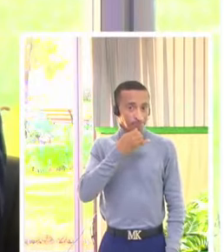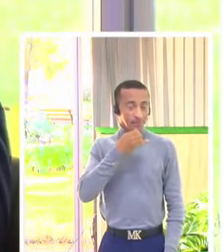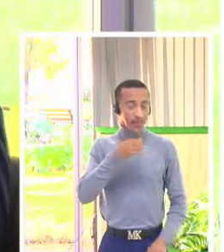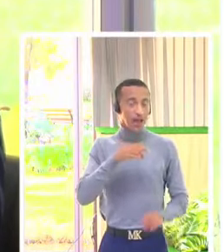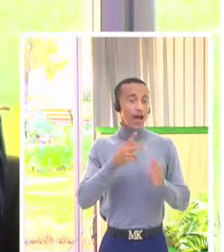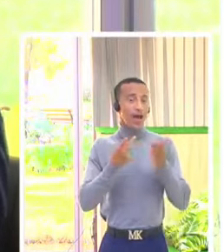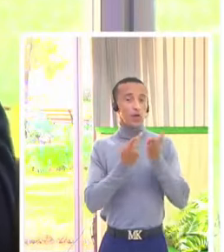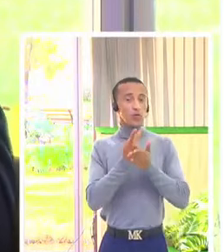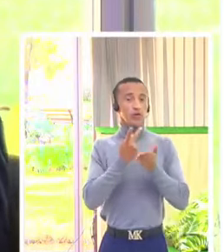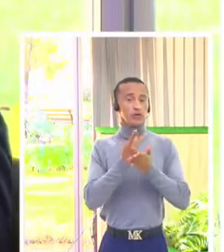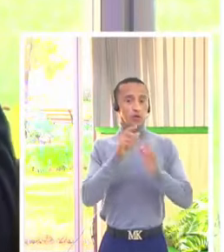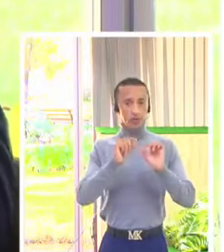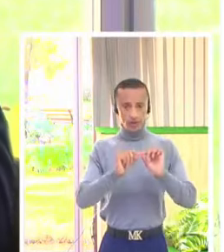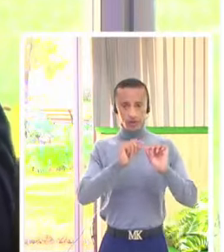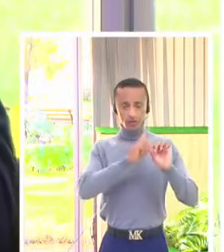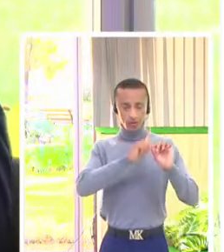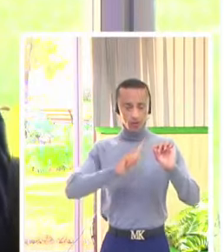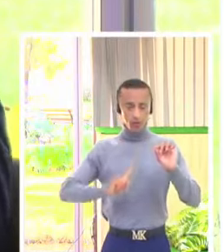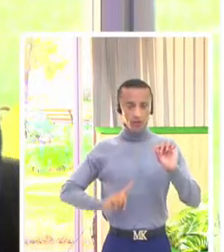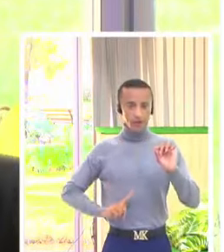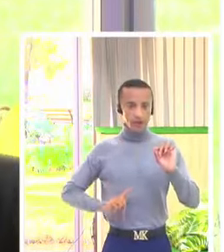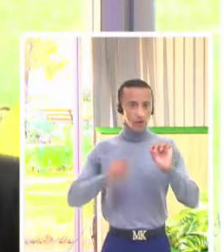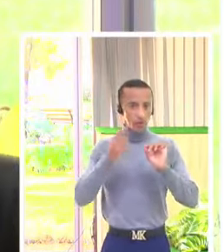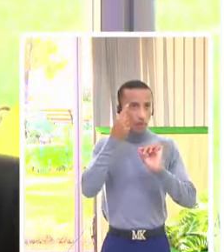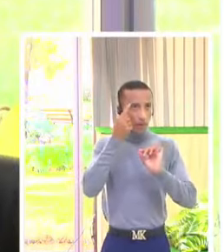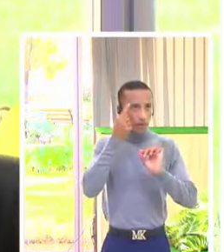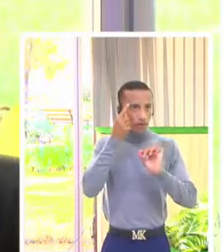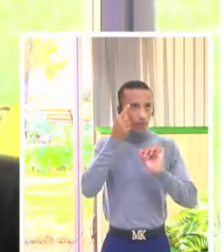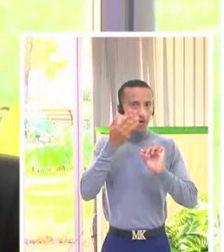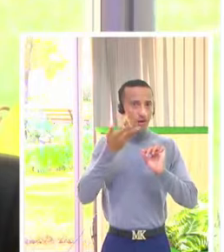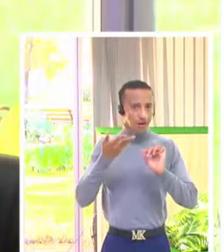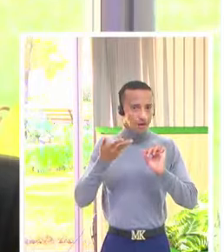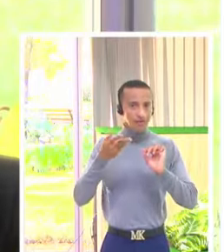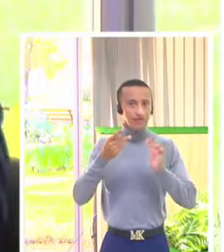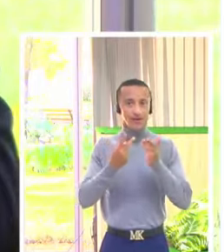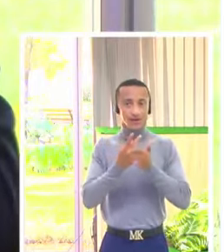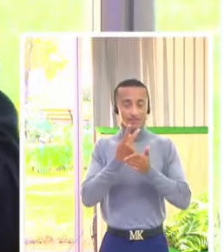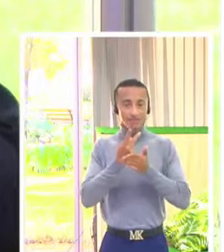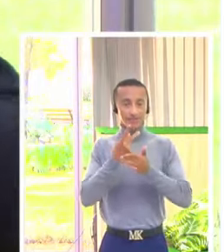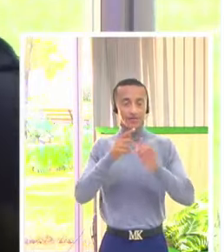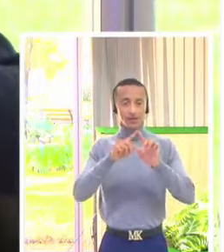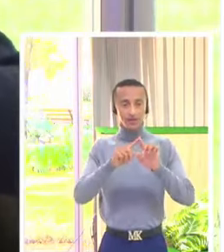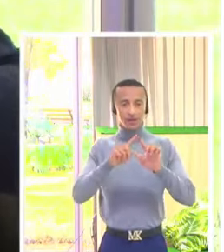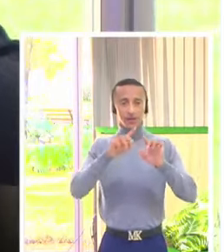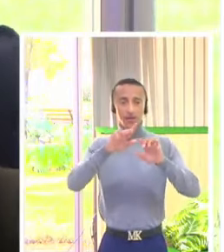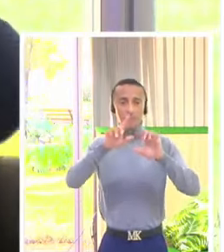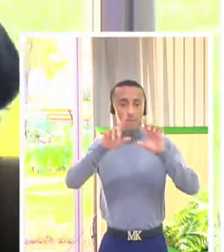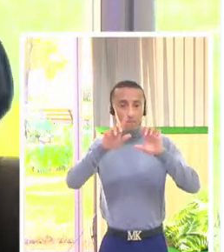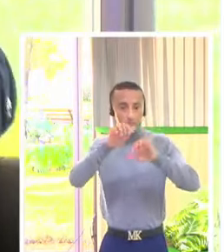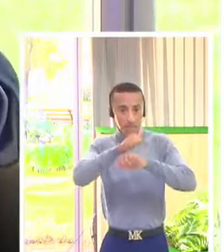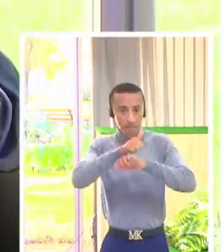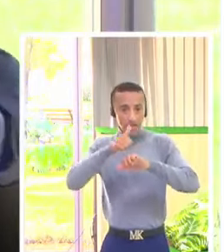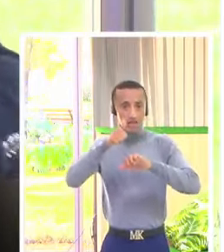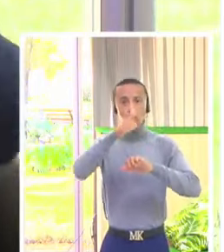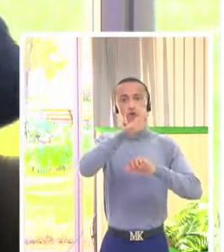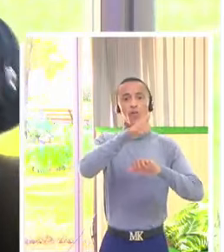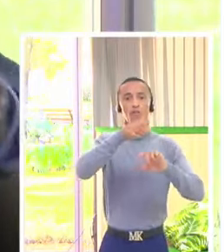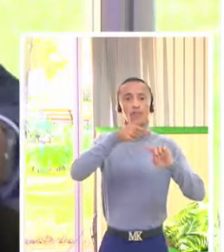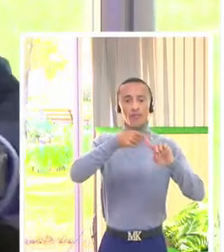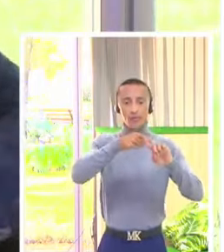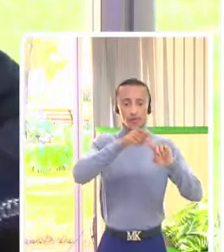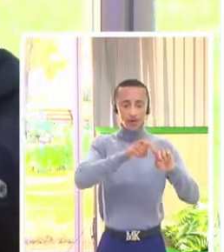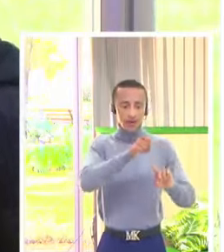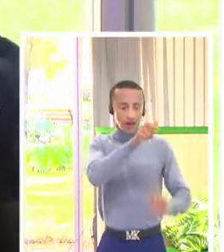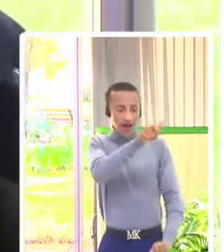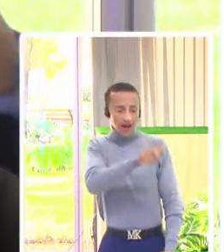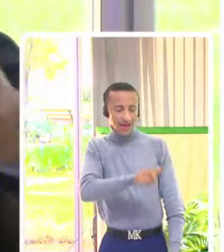reduce the chances of corruption when you can identify somebody uniquely. So you had to give something